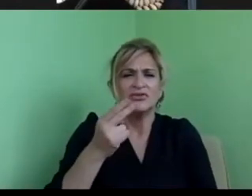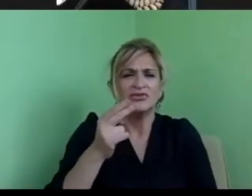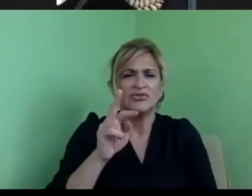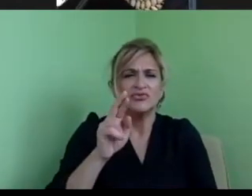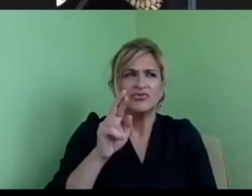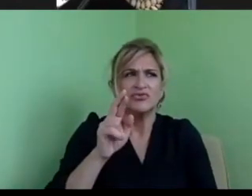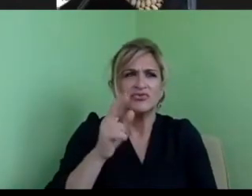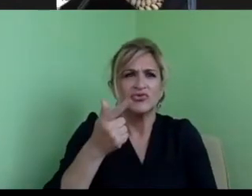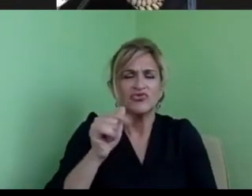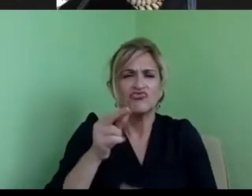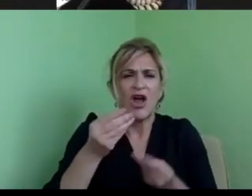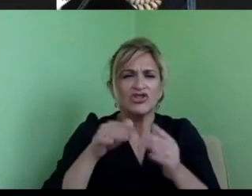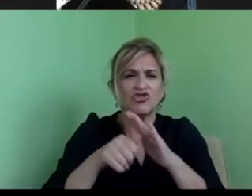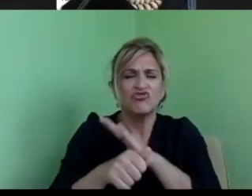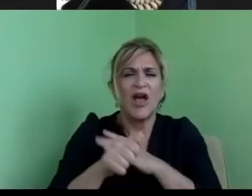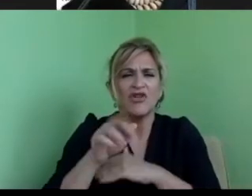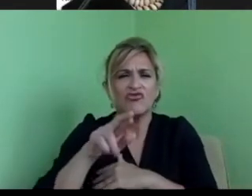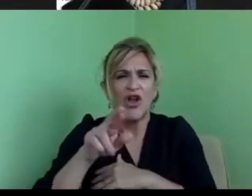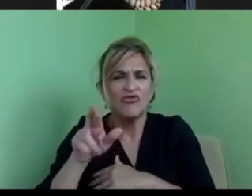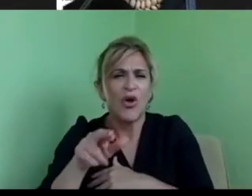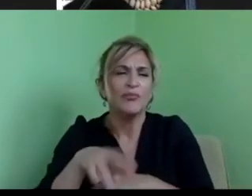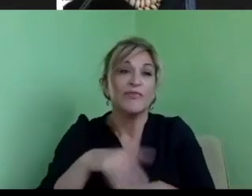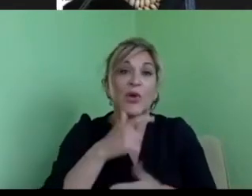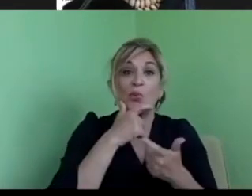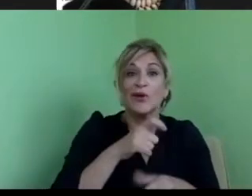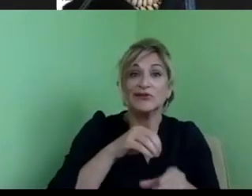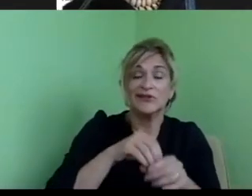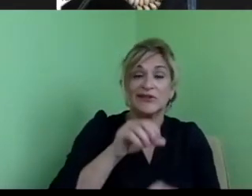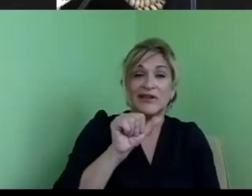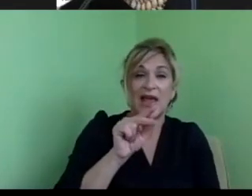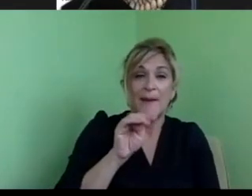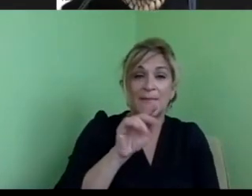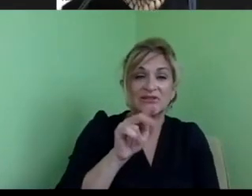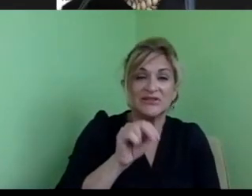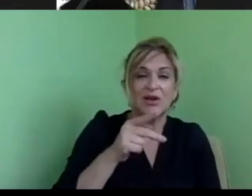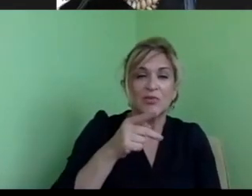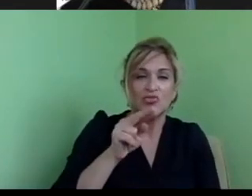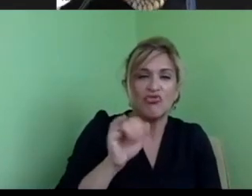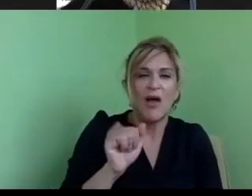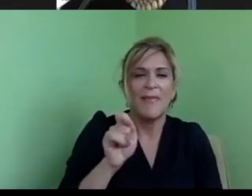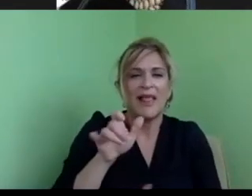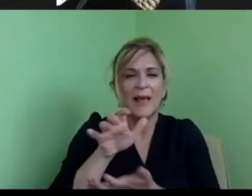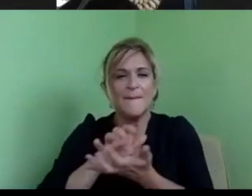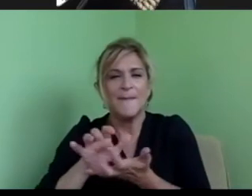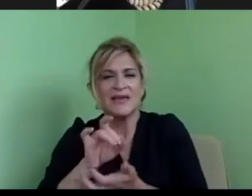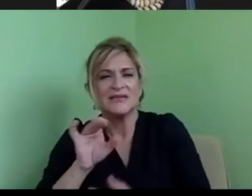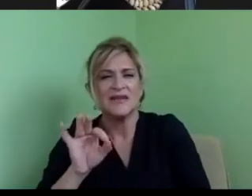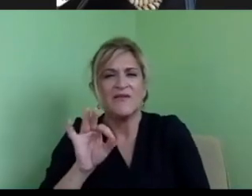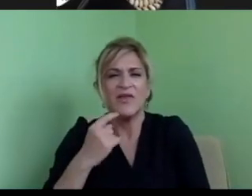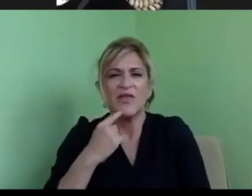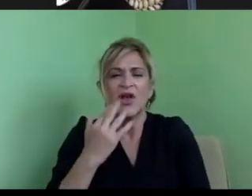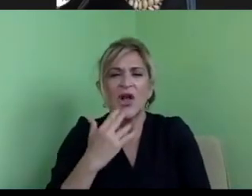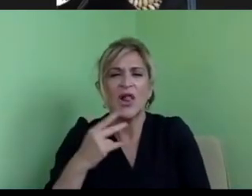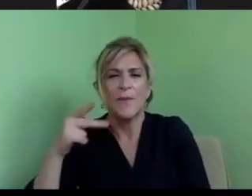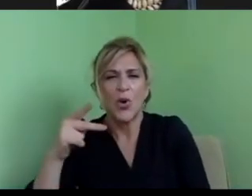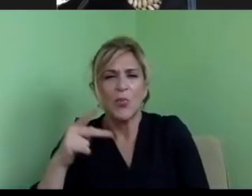horrified you know i mean it's just kind of like it's like a mix of like you know the color purple roots uh you